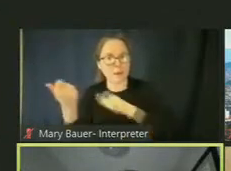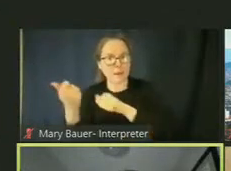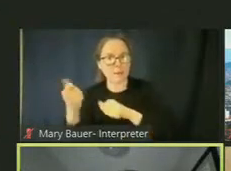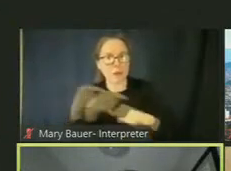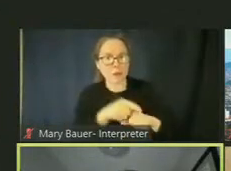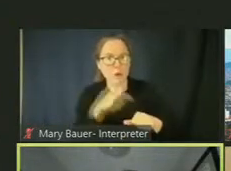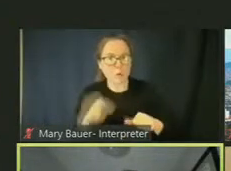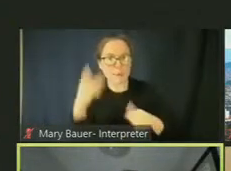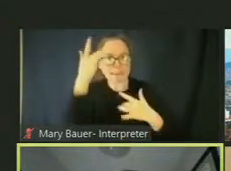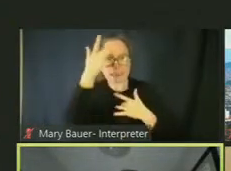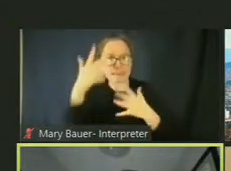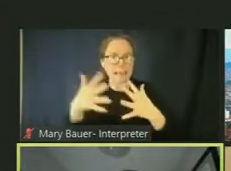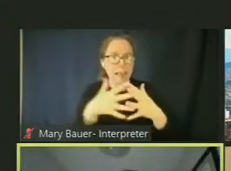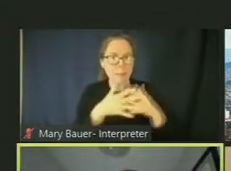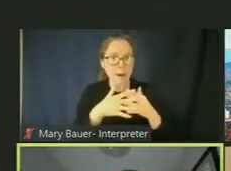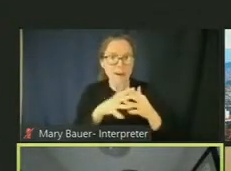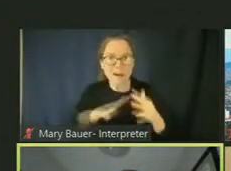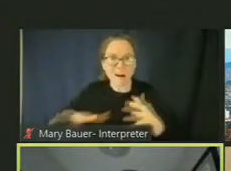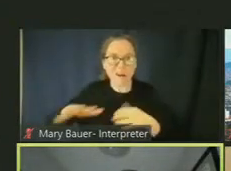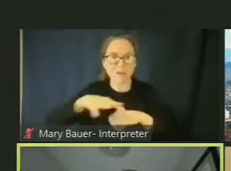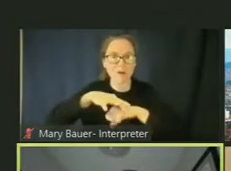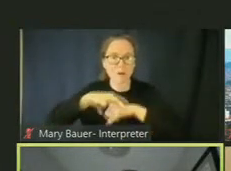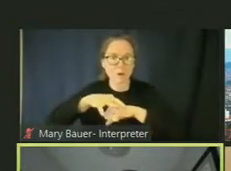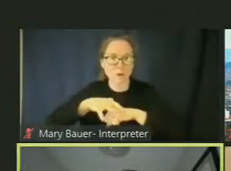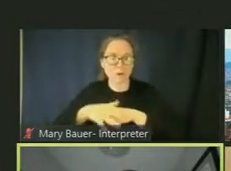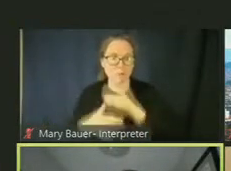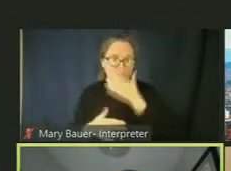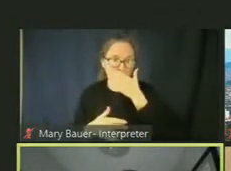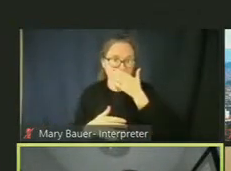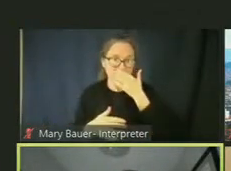of the globe. Next slide.